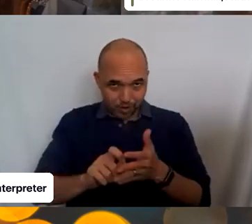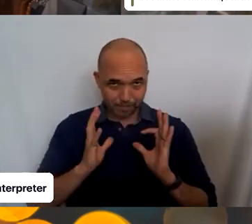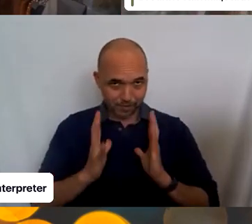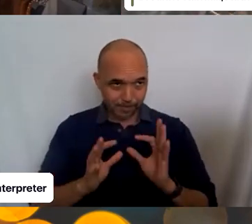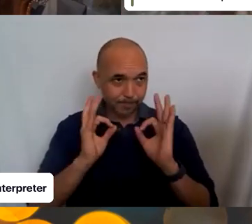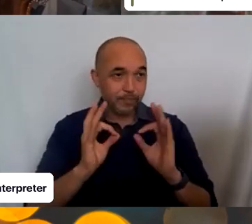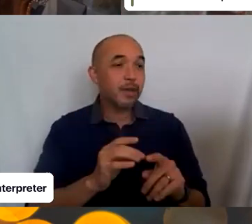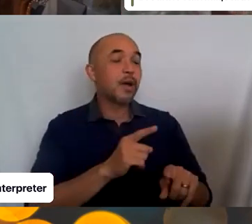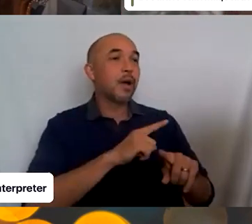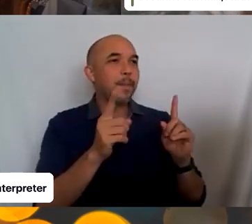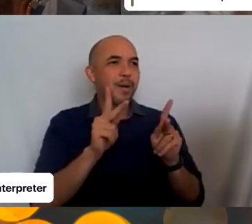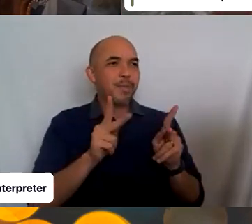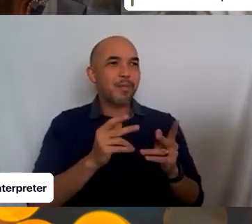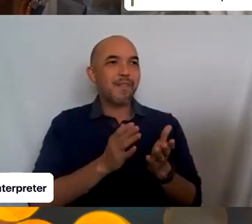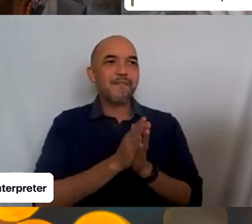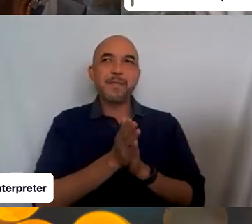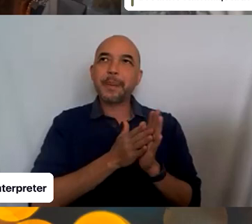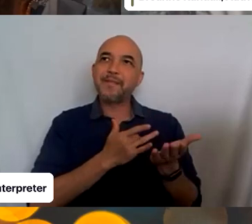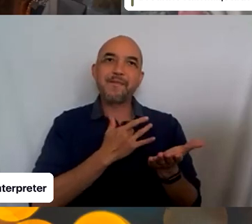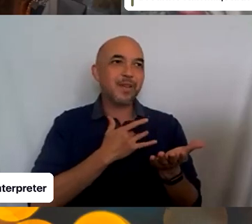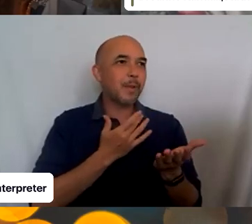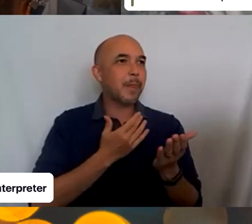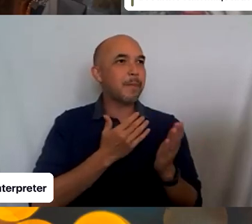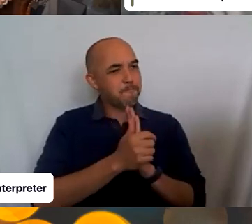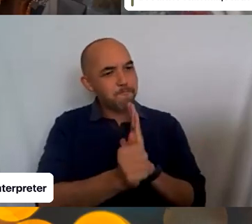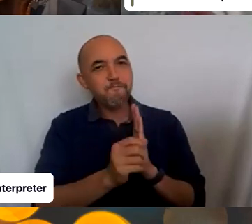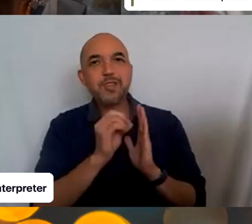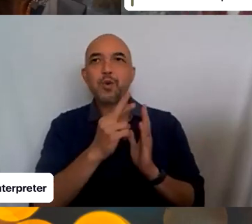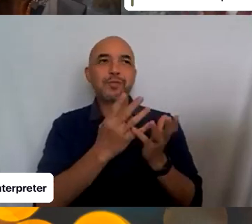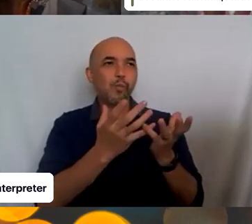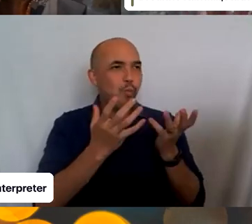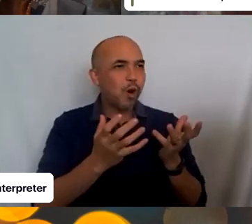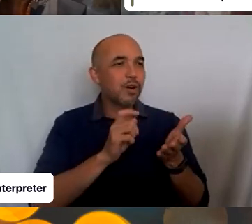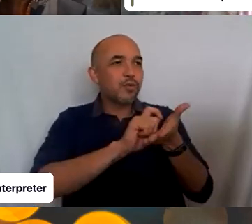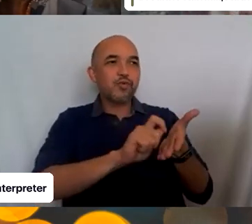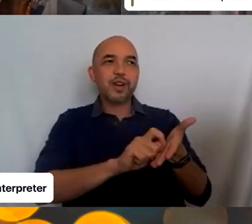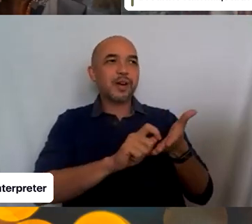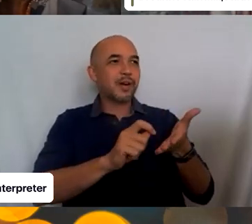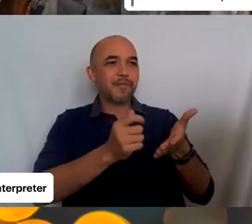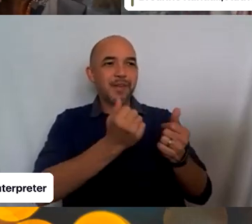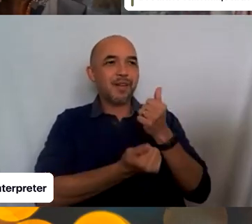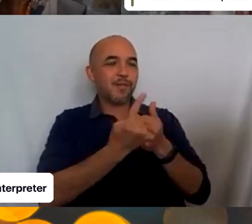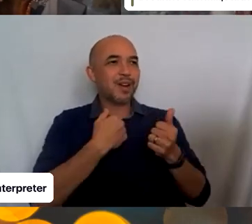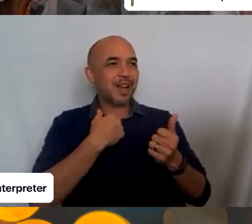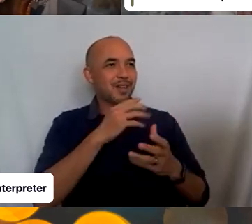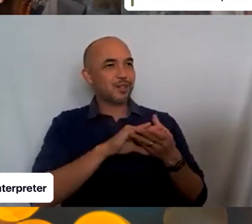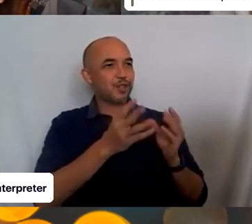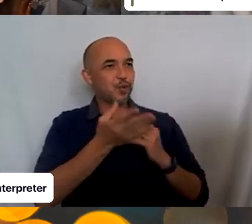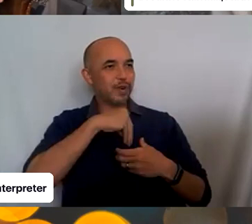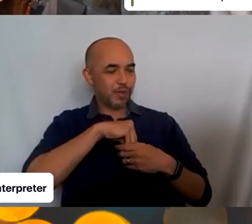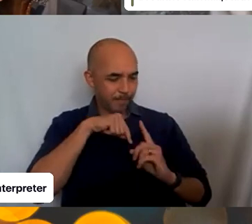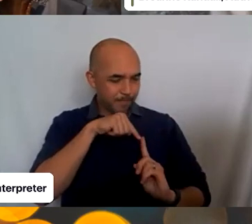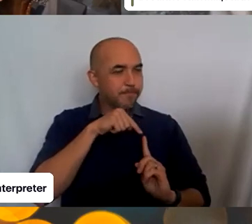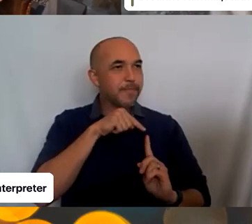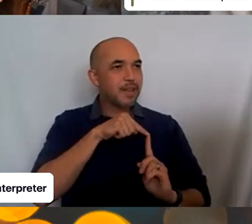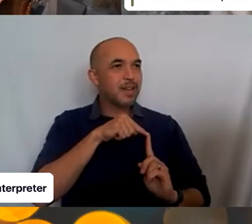somebody has that kind of itch or has a talent for it, I mean, everybody has that story, like that's going to